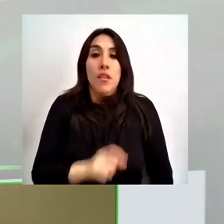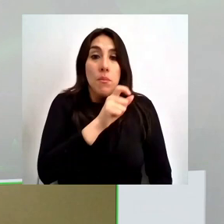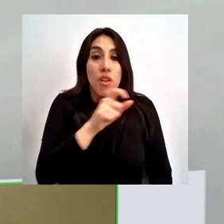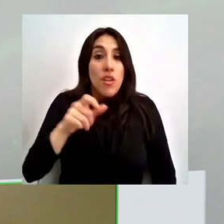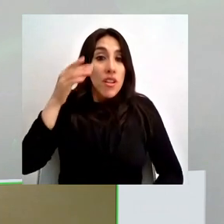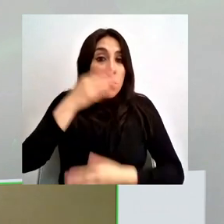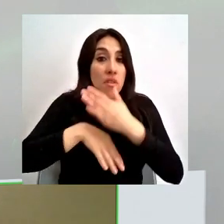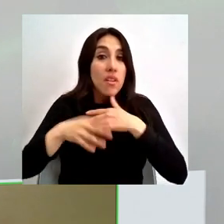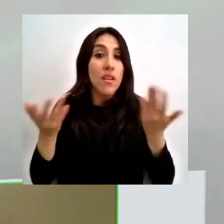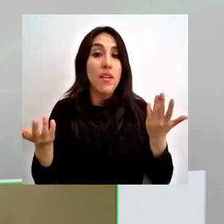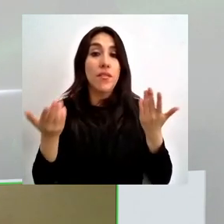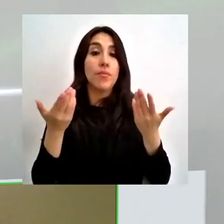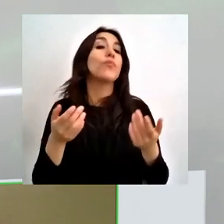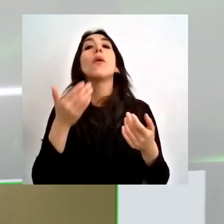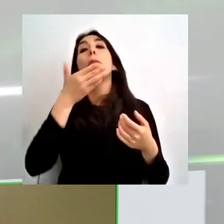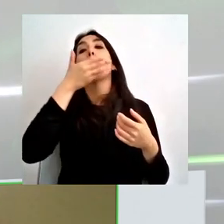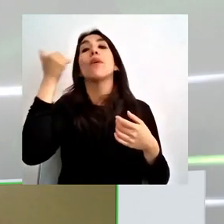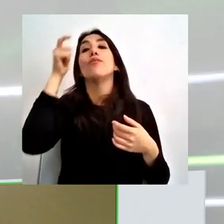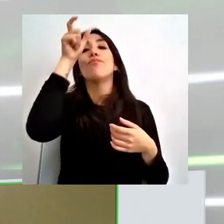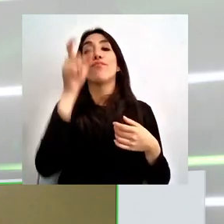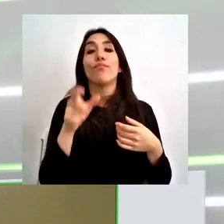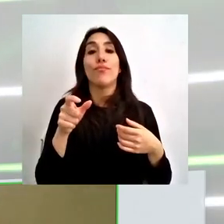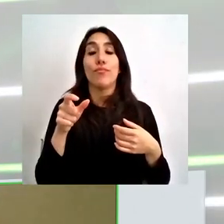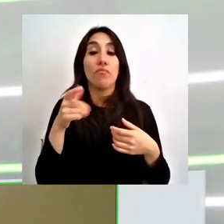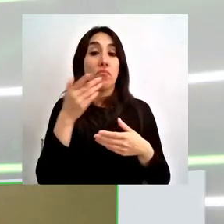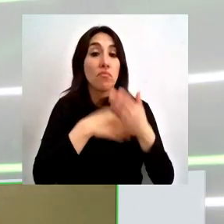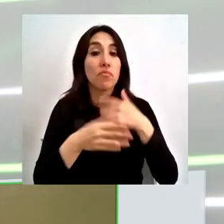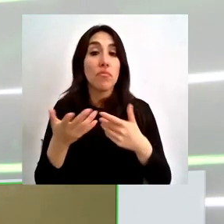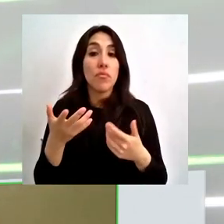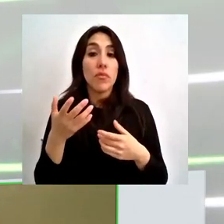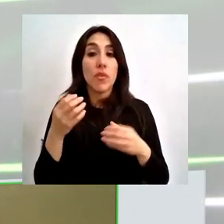So I will just close on that.